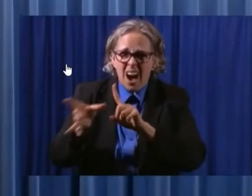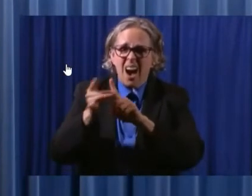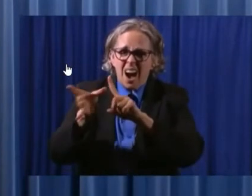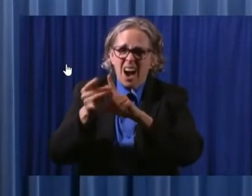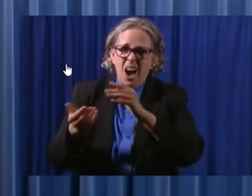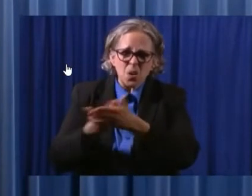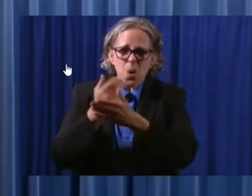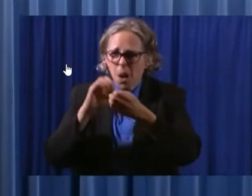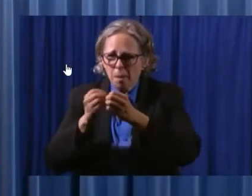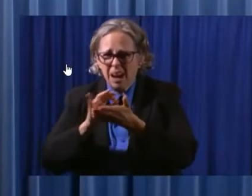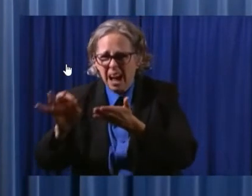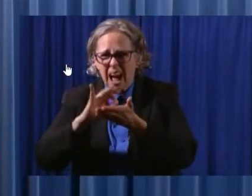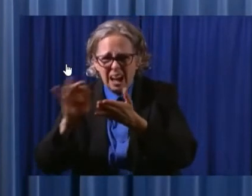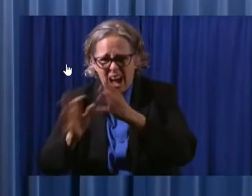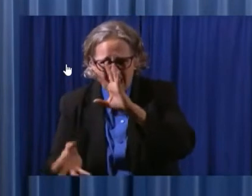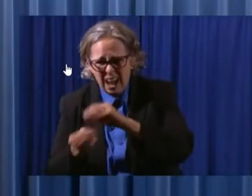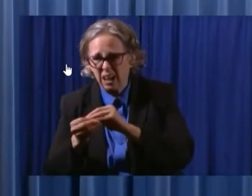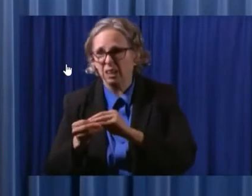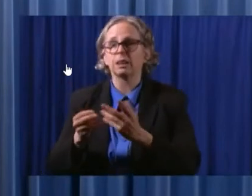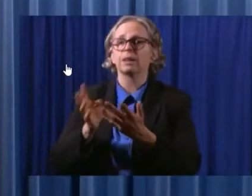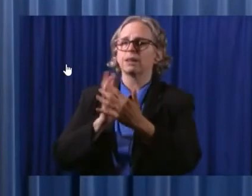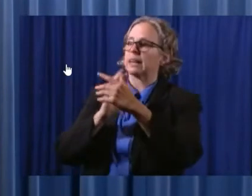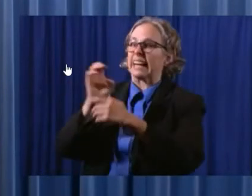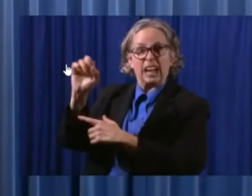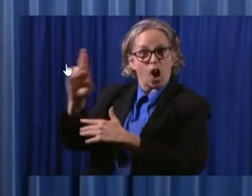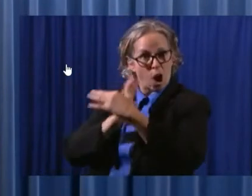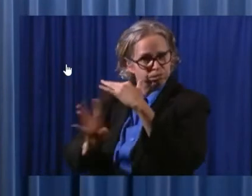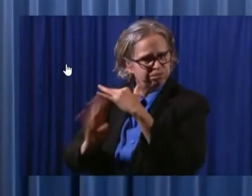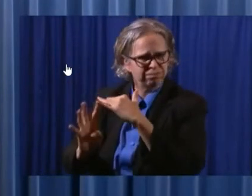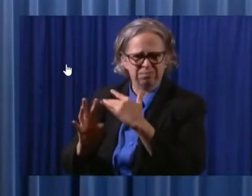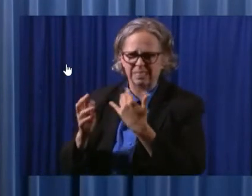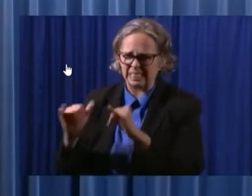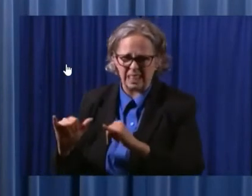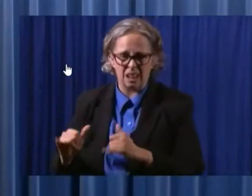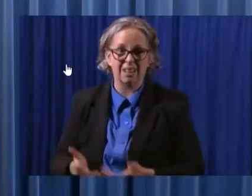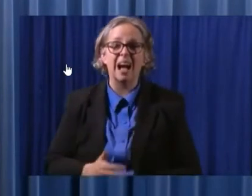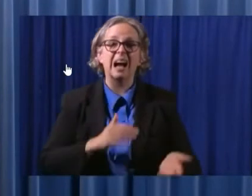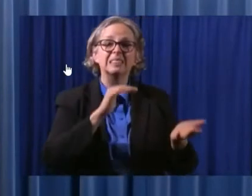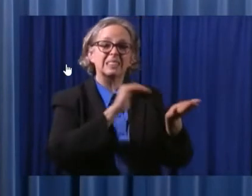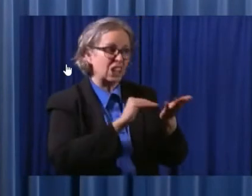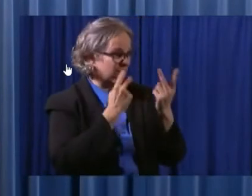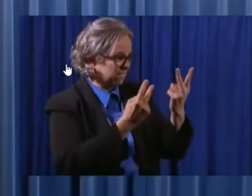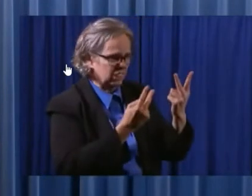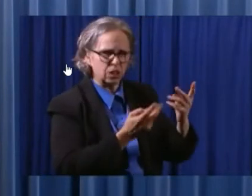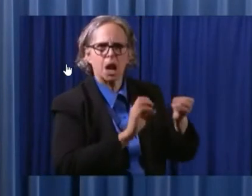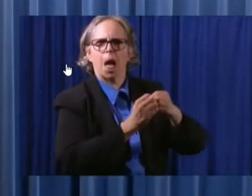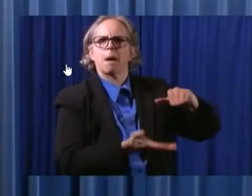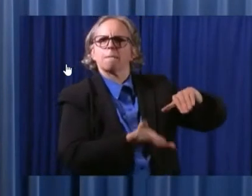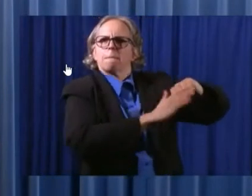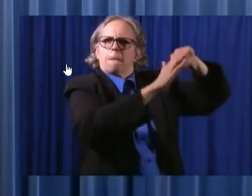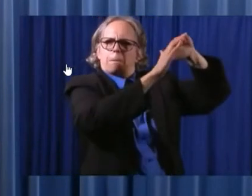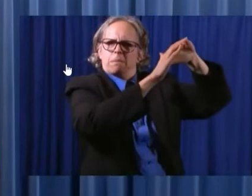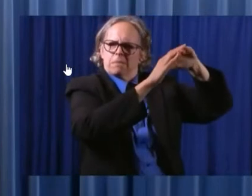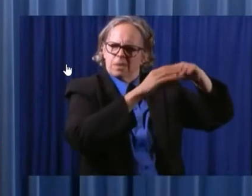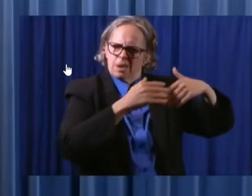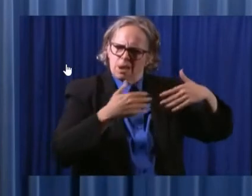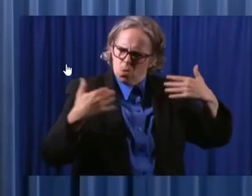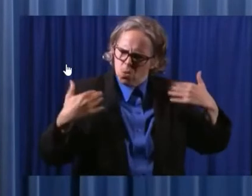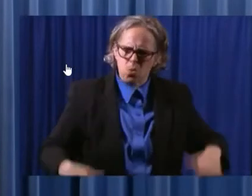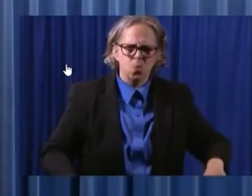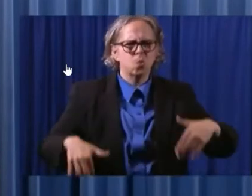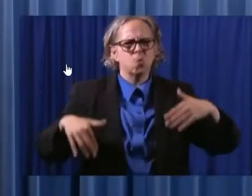4, sustained increase in emergency room visits. And Indicator 5, sustained increase in outpatient visits. Cuyahoga County's